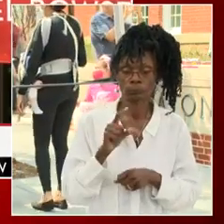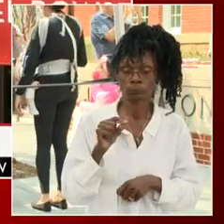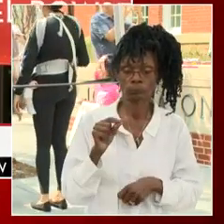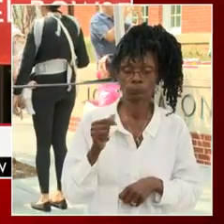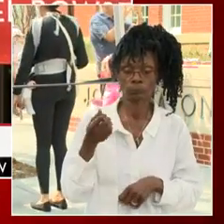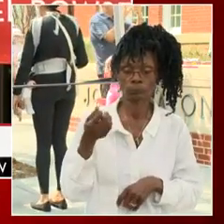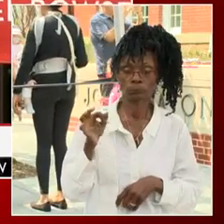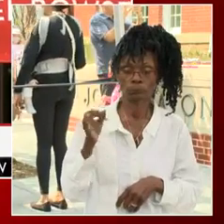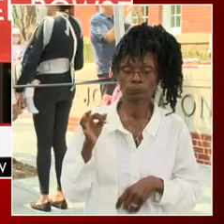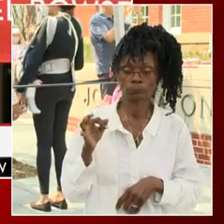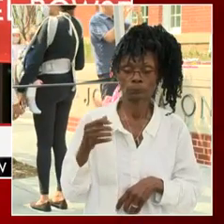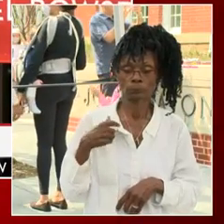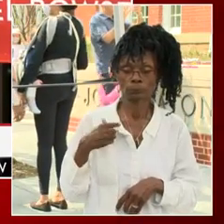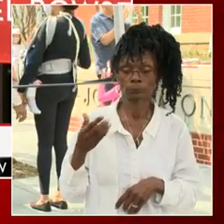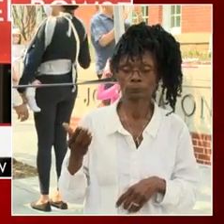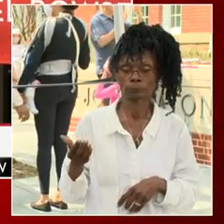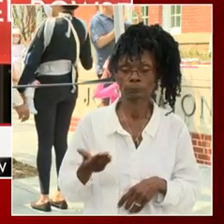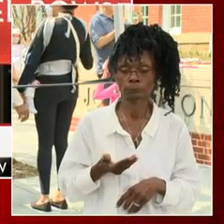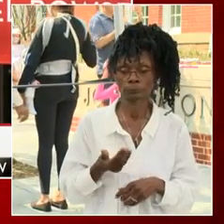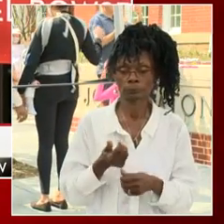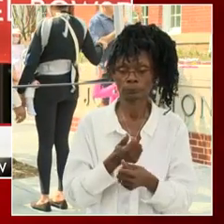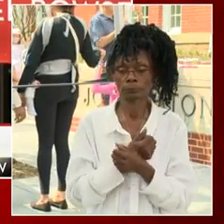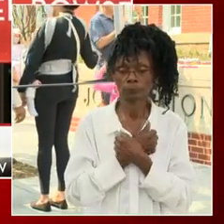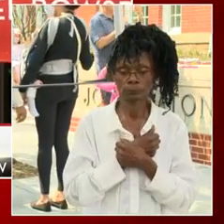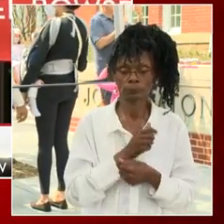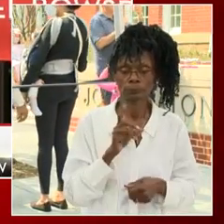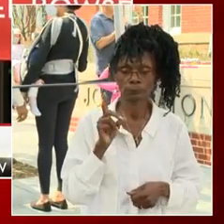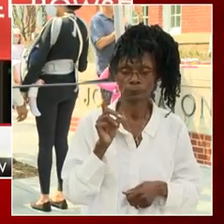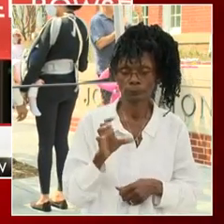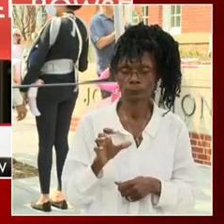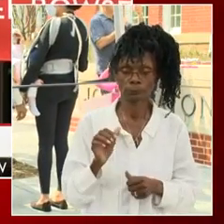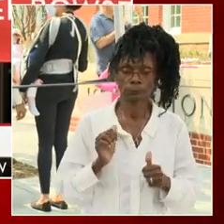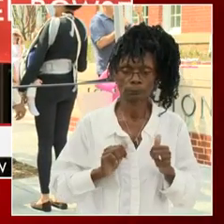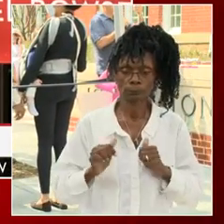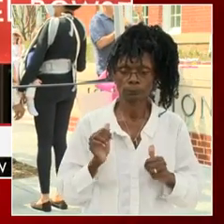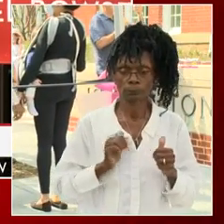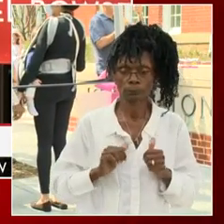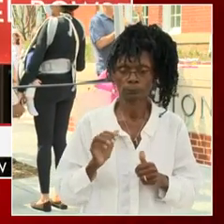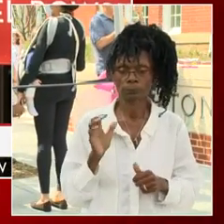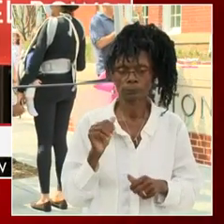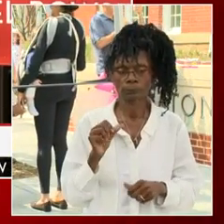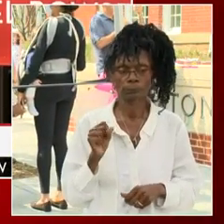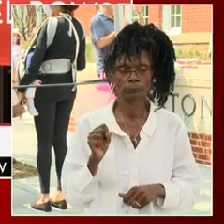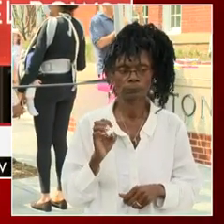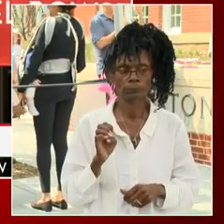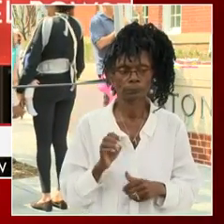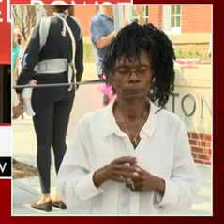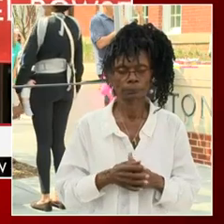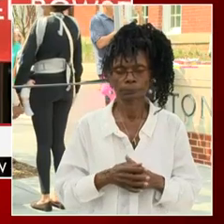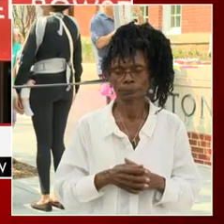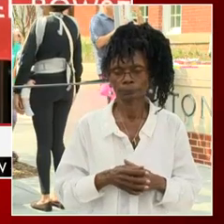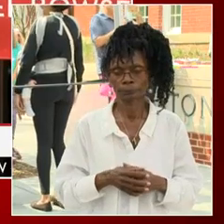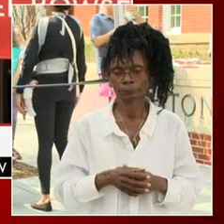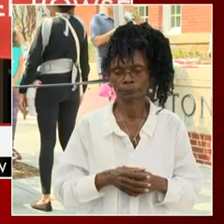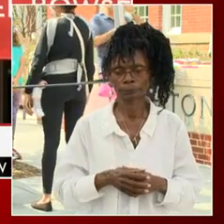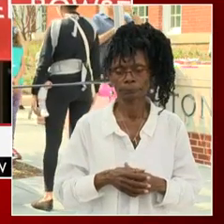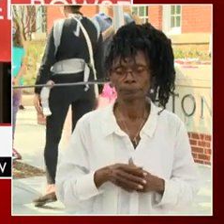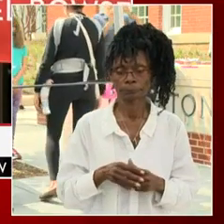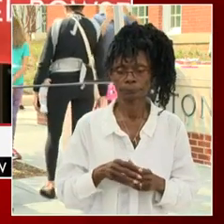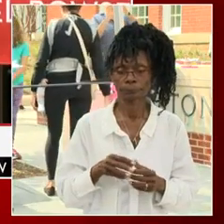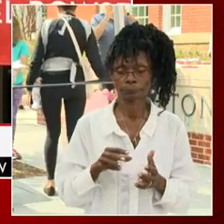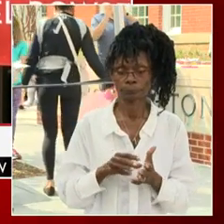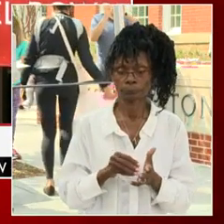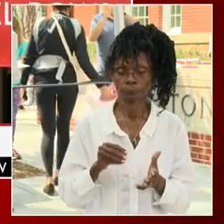We Love DC showcase. And so the boys and girls just shared with me that entire